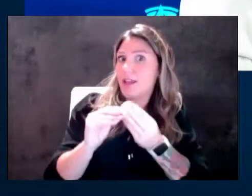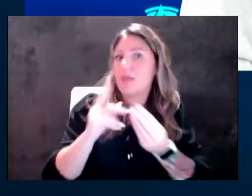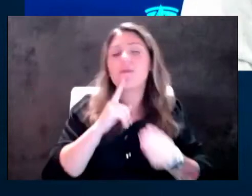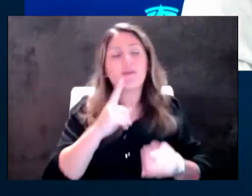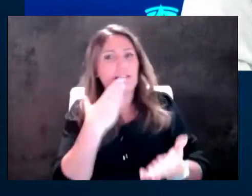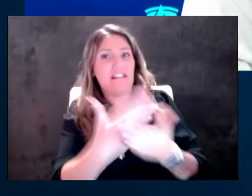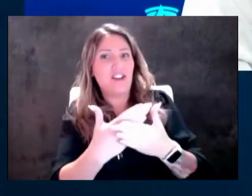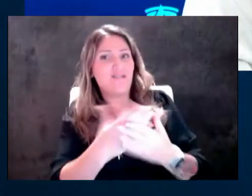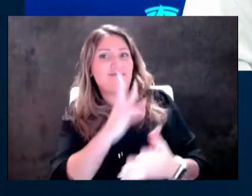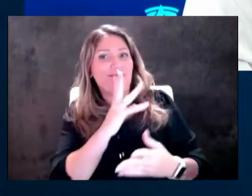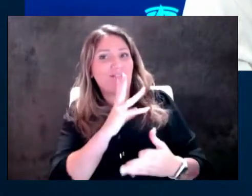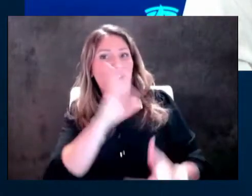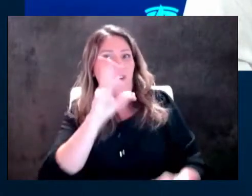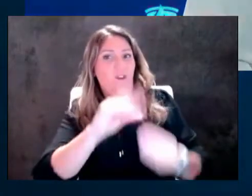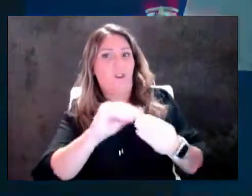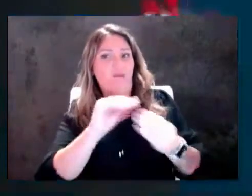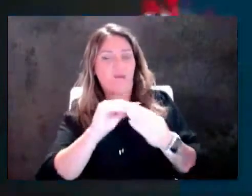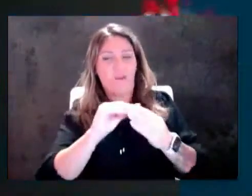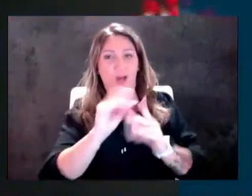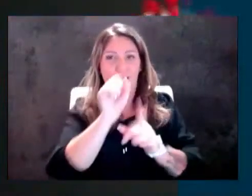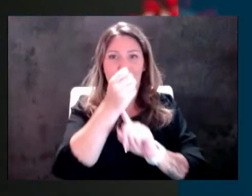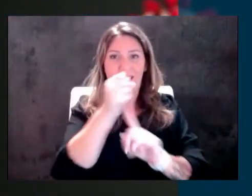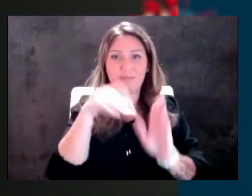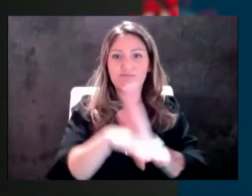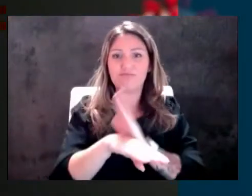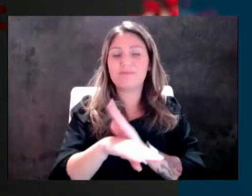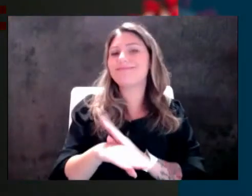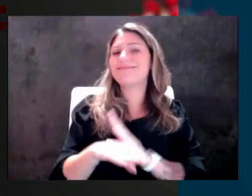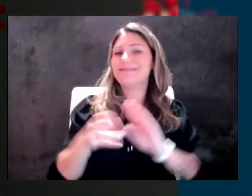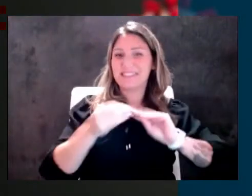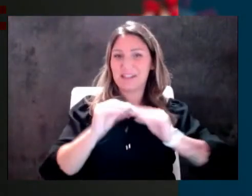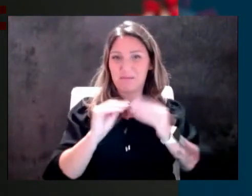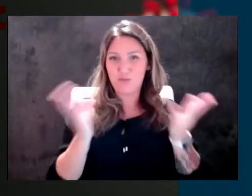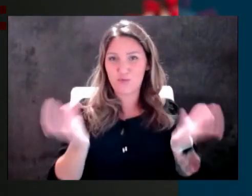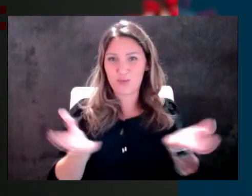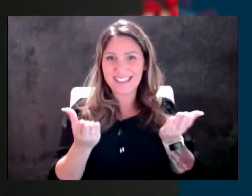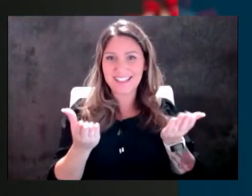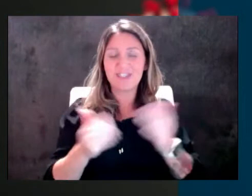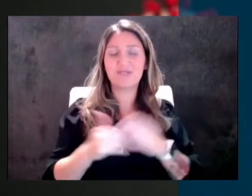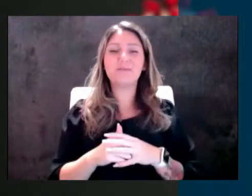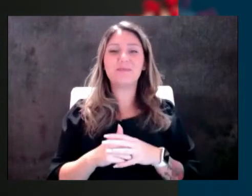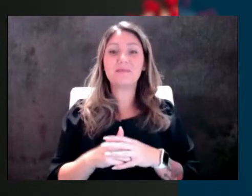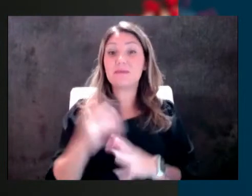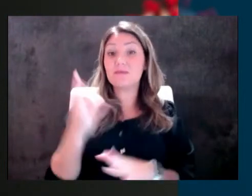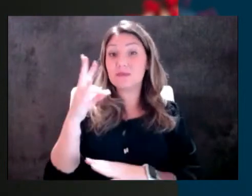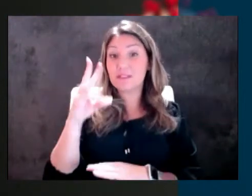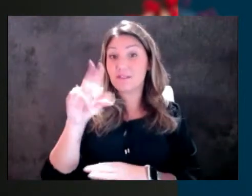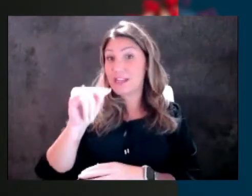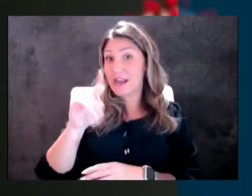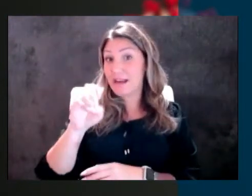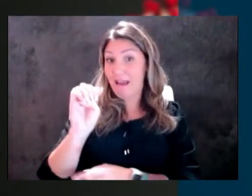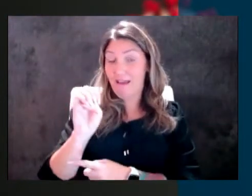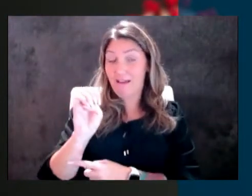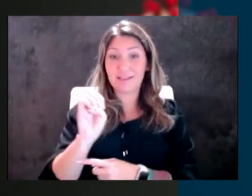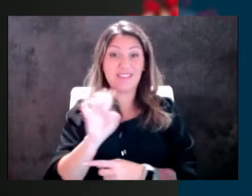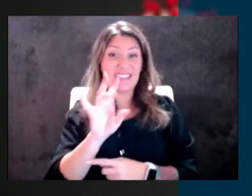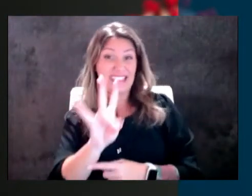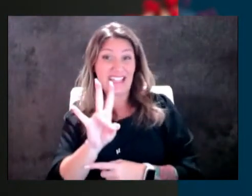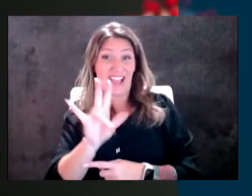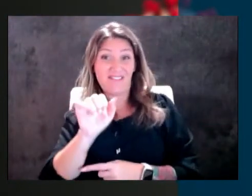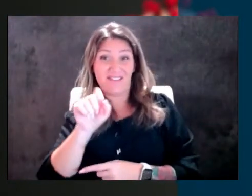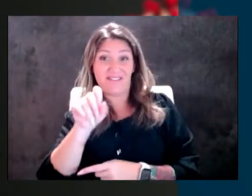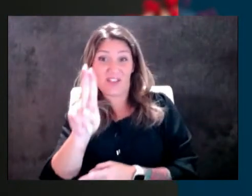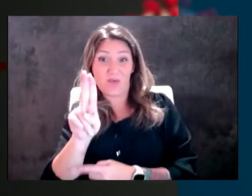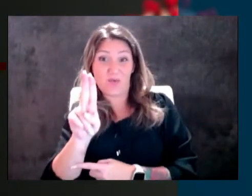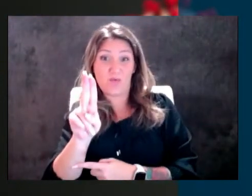the overall overall cases are going down. We were riffing. Our numbers here at the health system, we have 17 active infections with only one